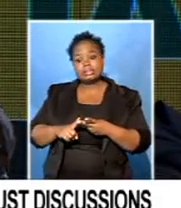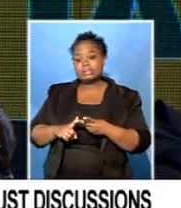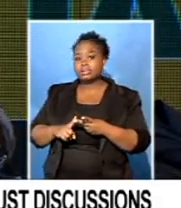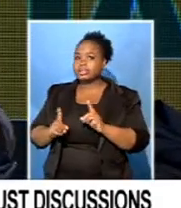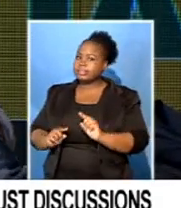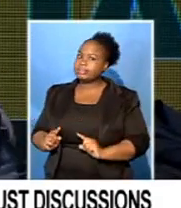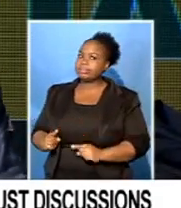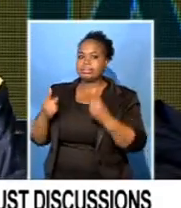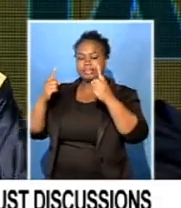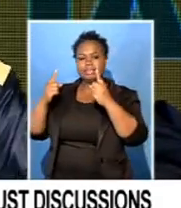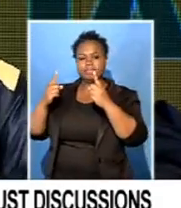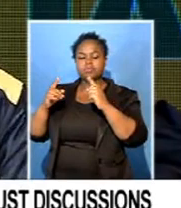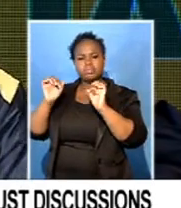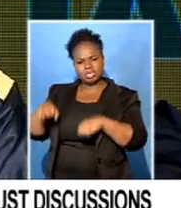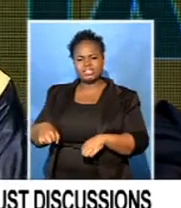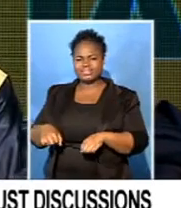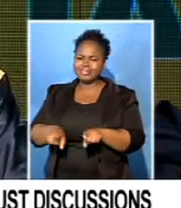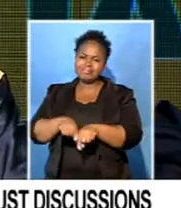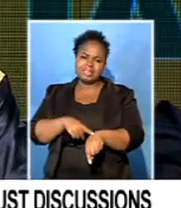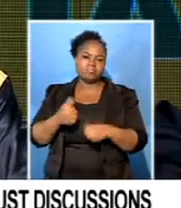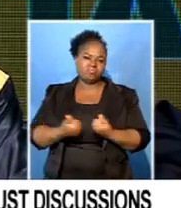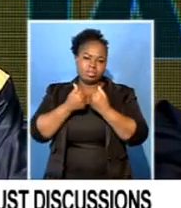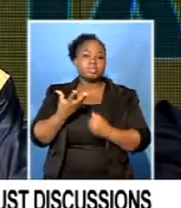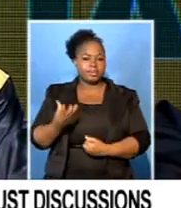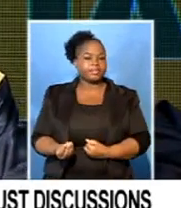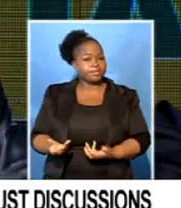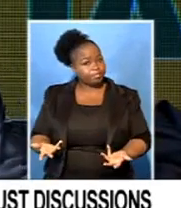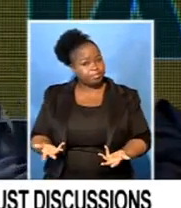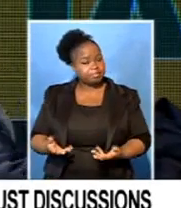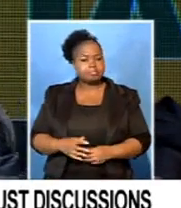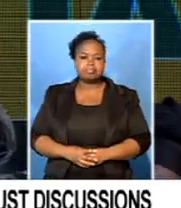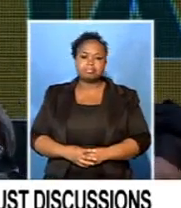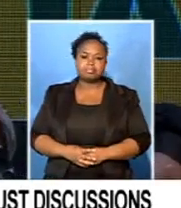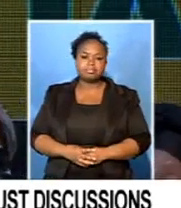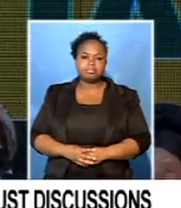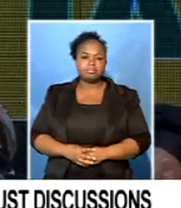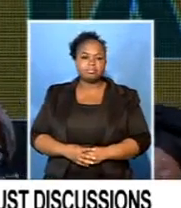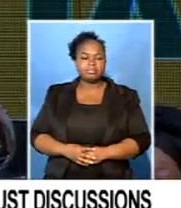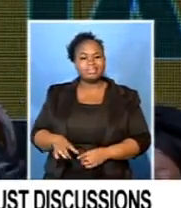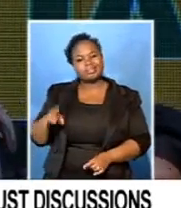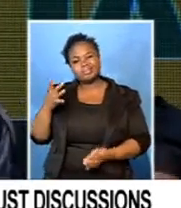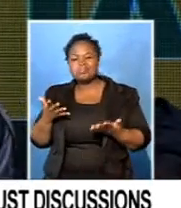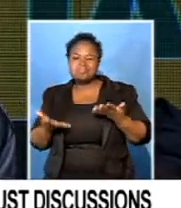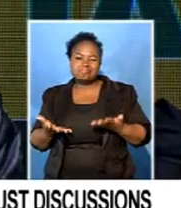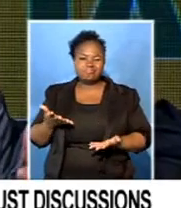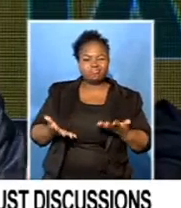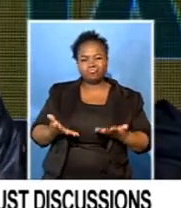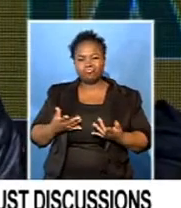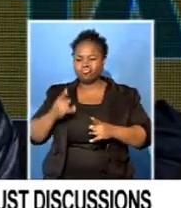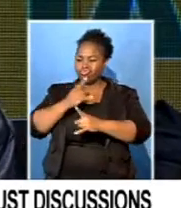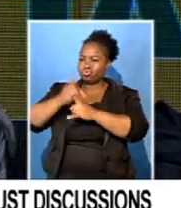times bring its own challenges. At times, as you